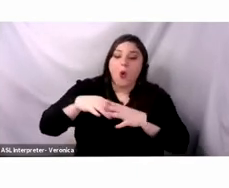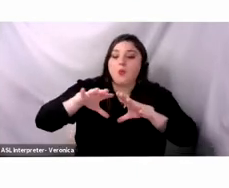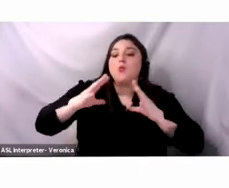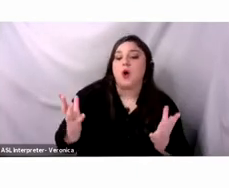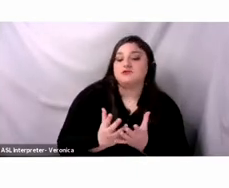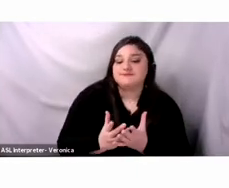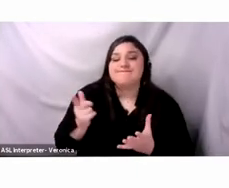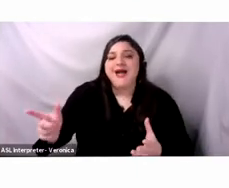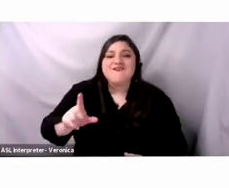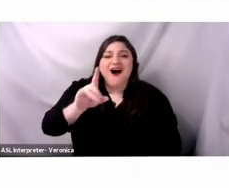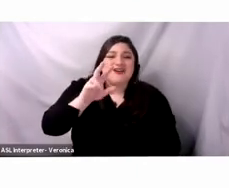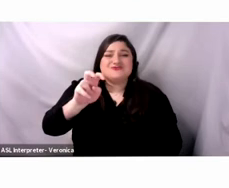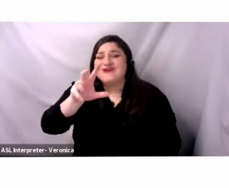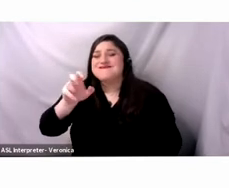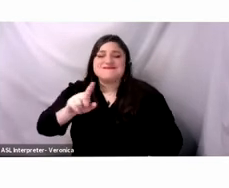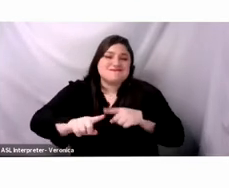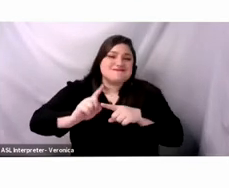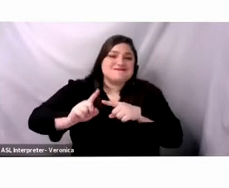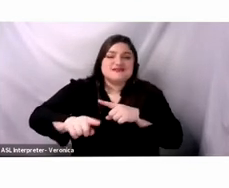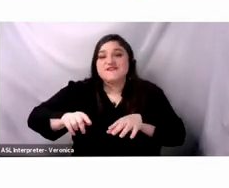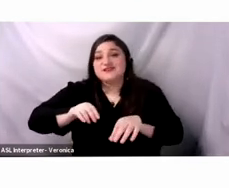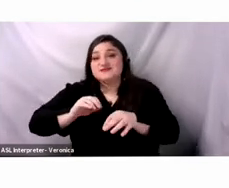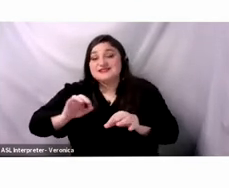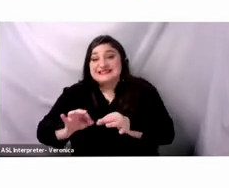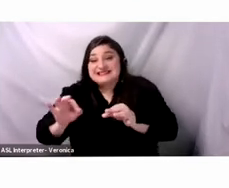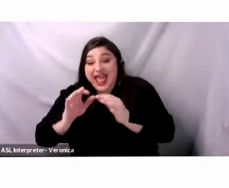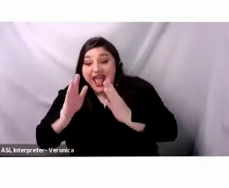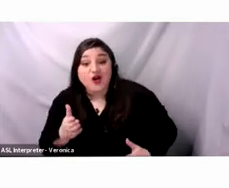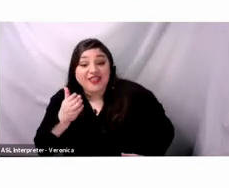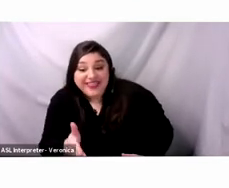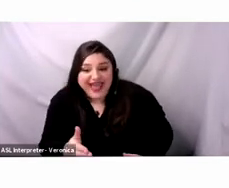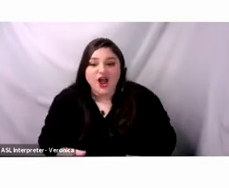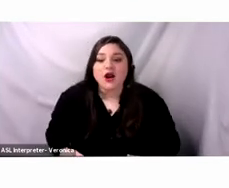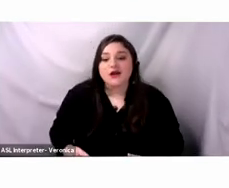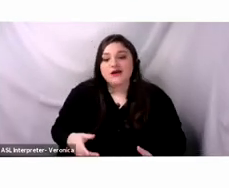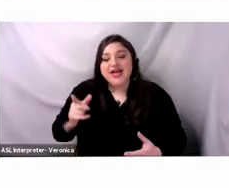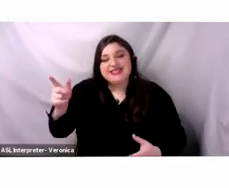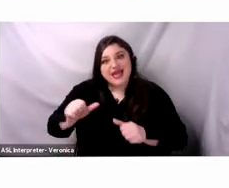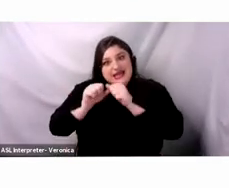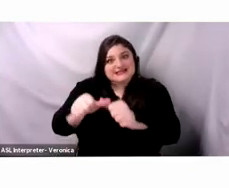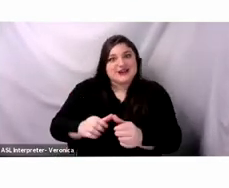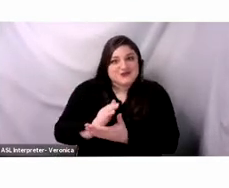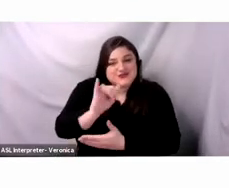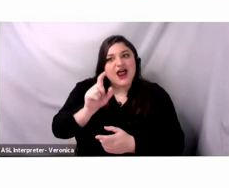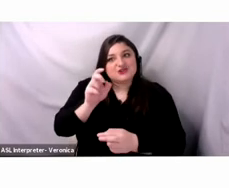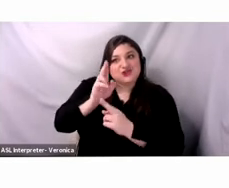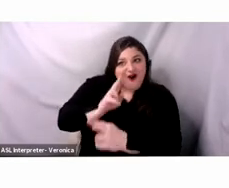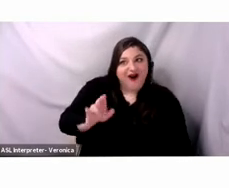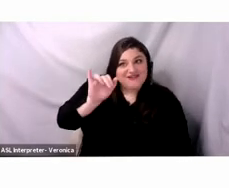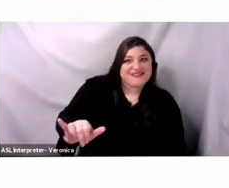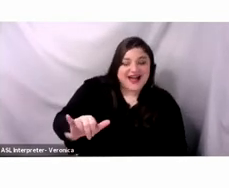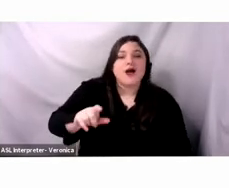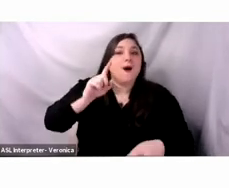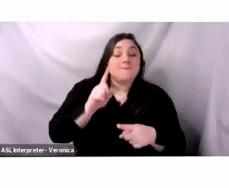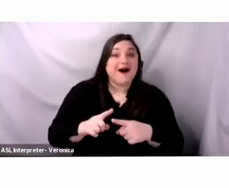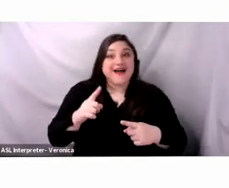of the upcycling culture make this possible. This should be honored and supported, but it should not be romanticized.